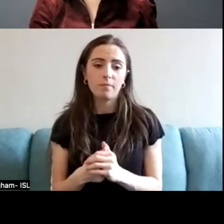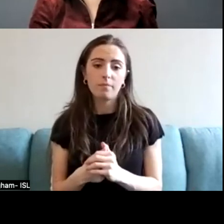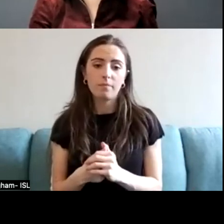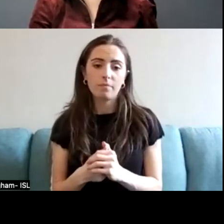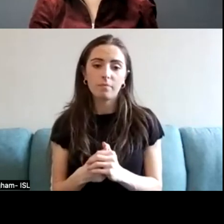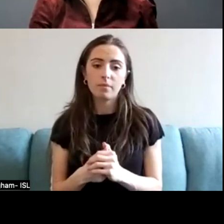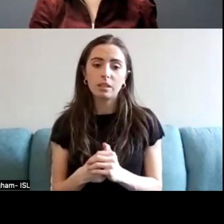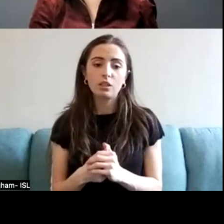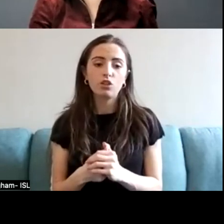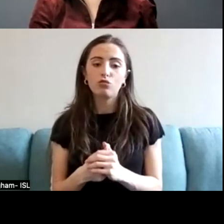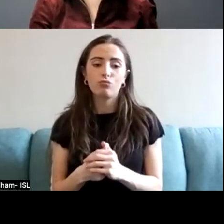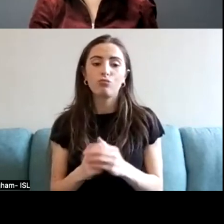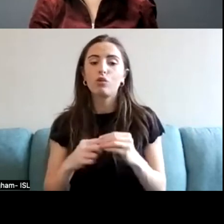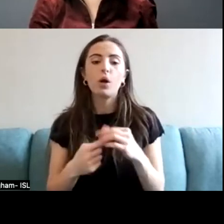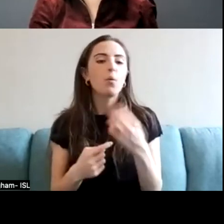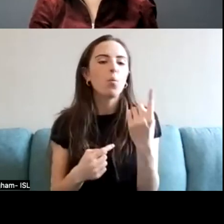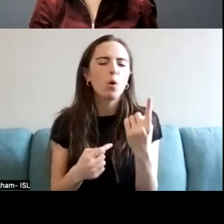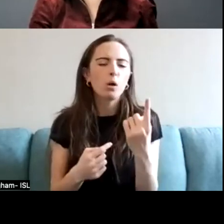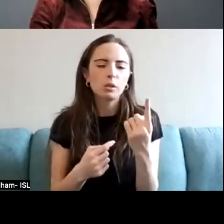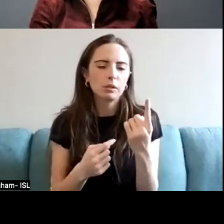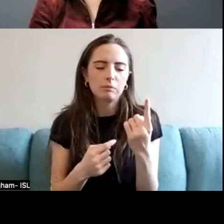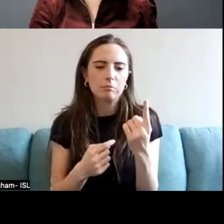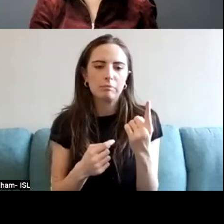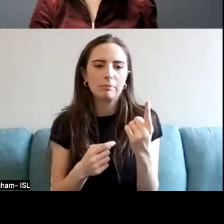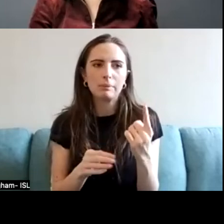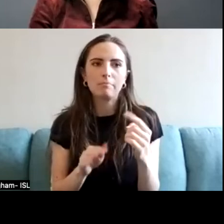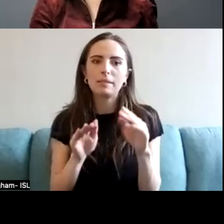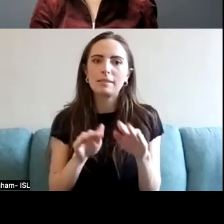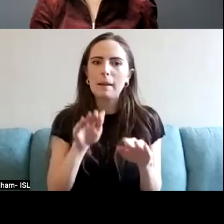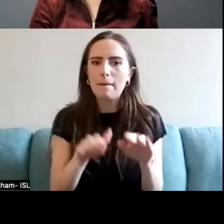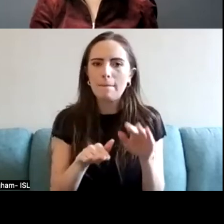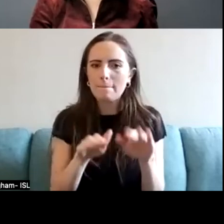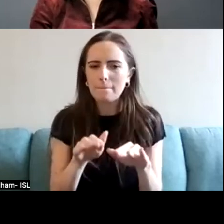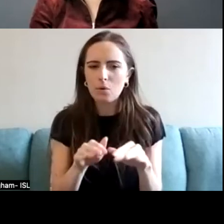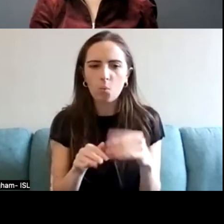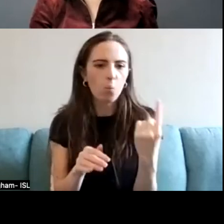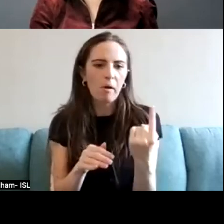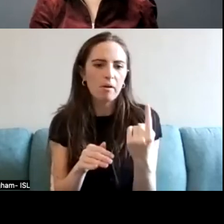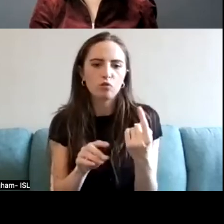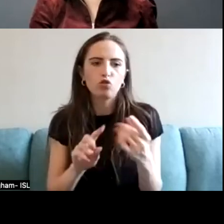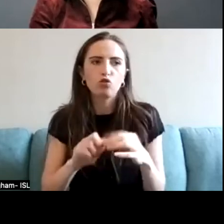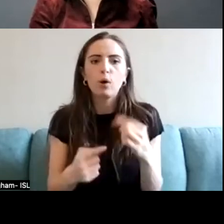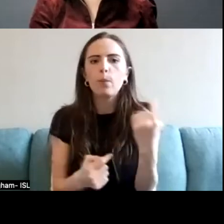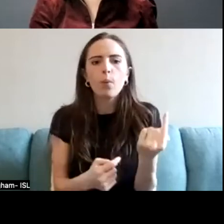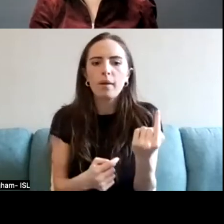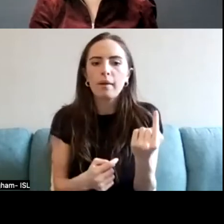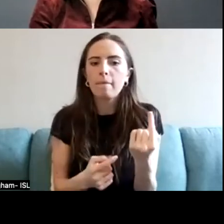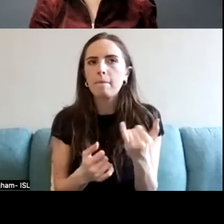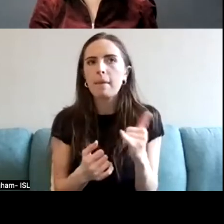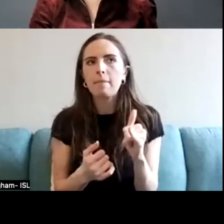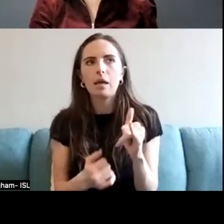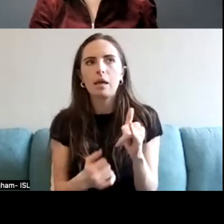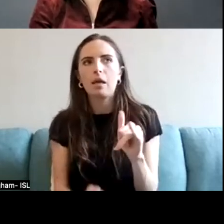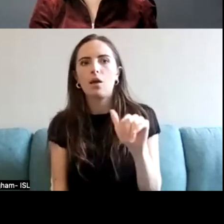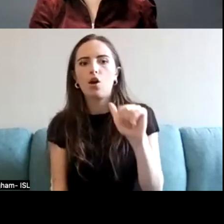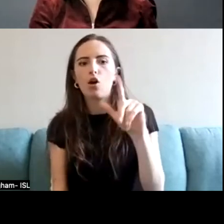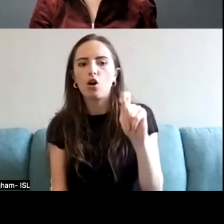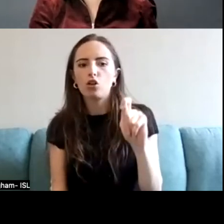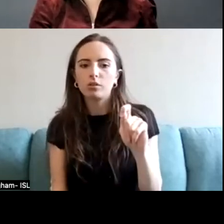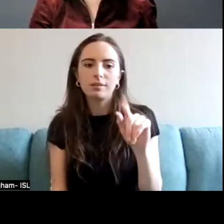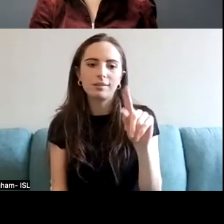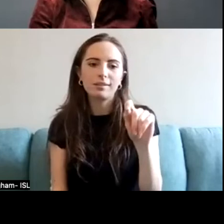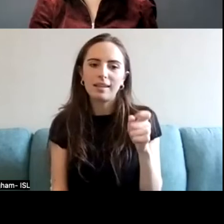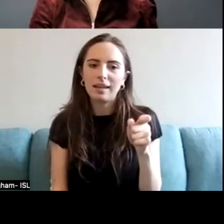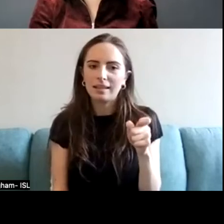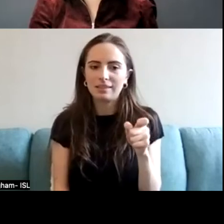one small step, whether you enable alt text reminders on your company's Twitter account, or